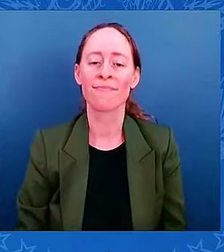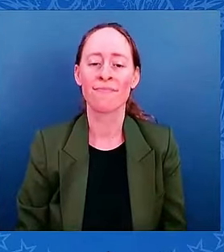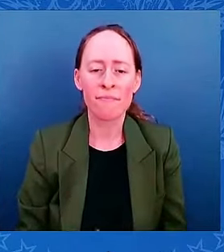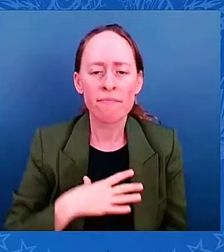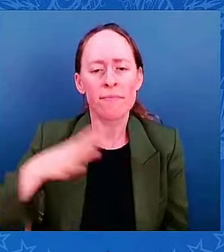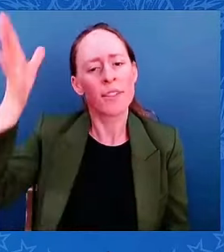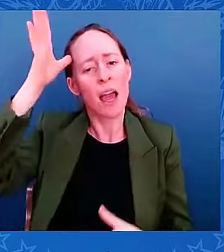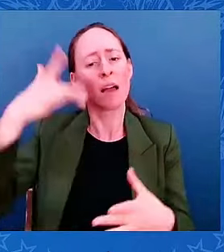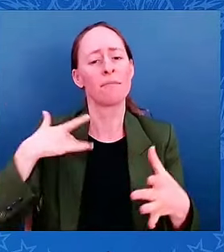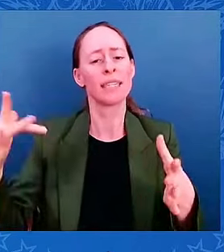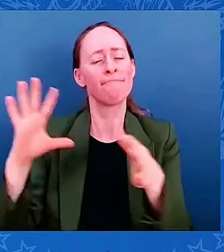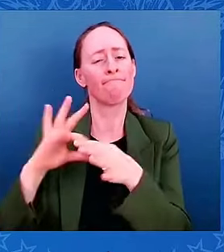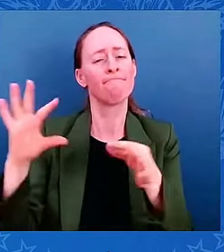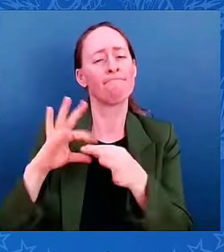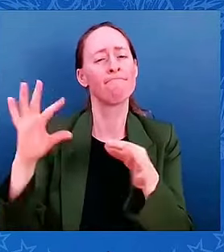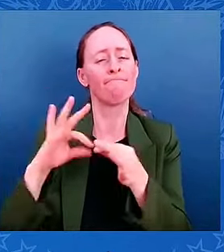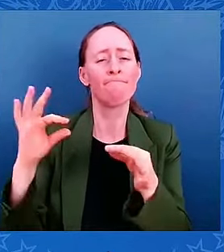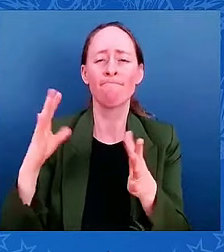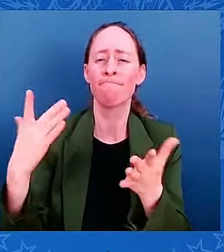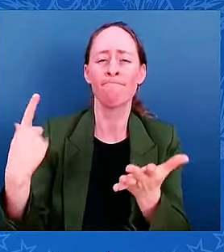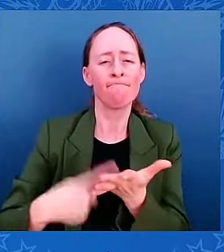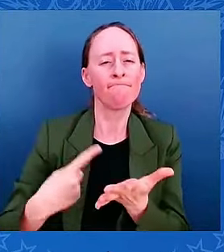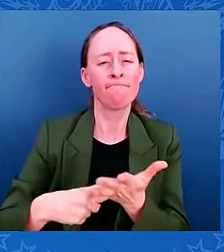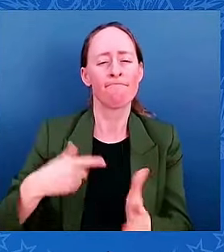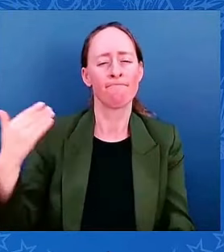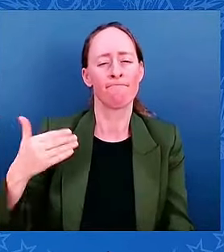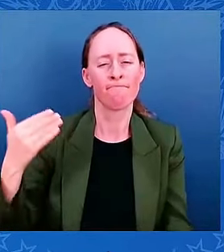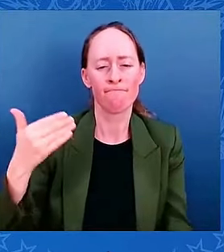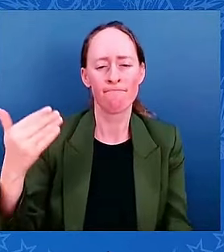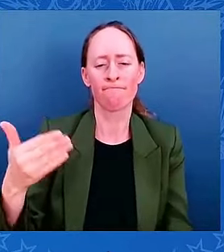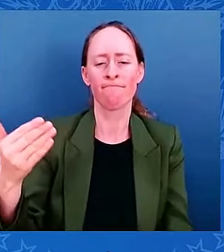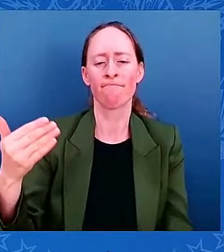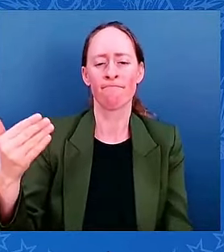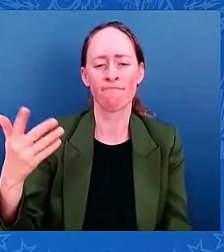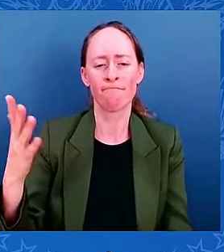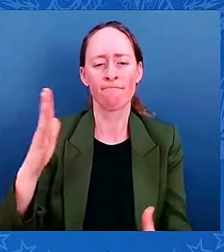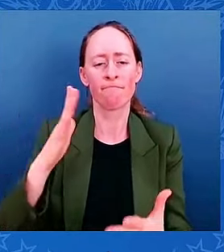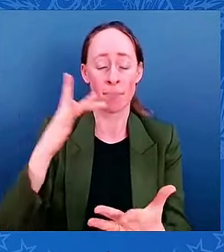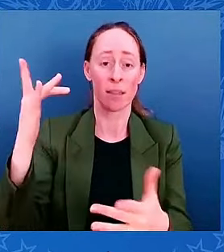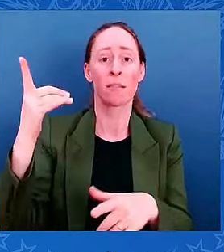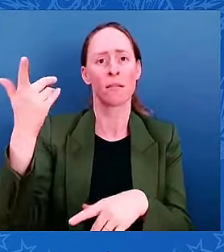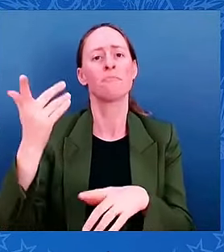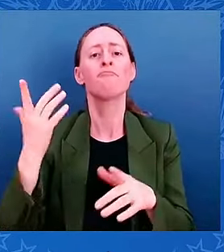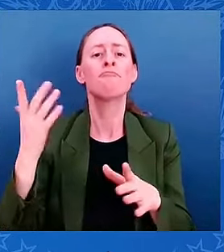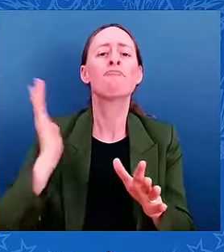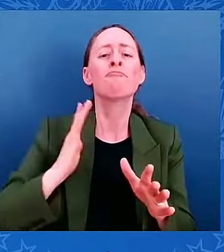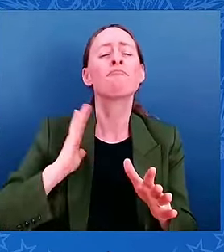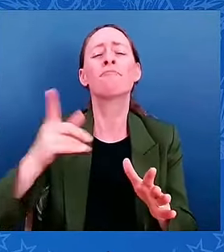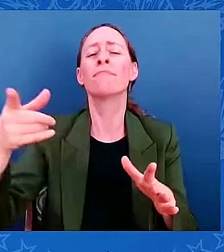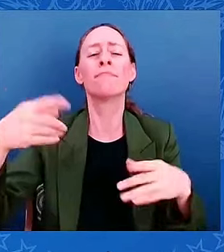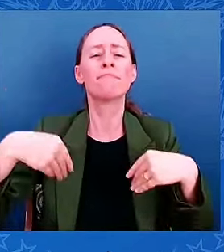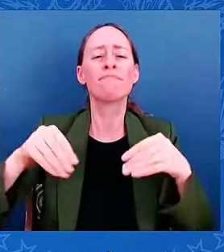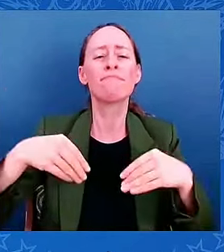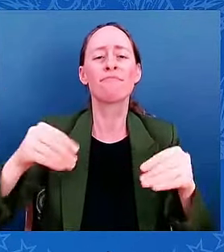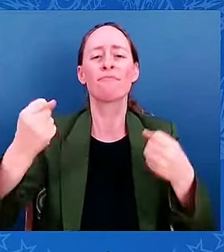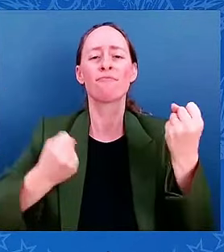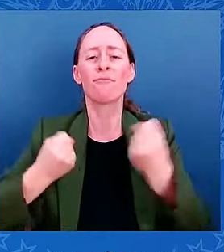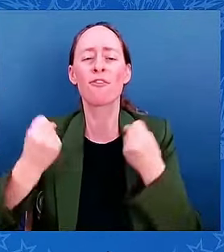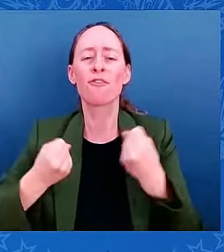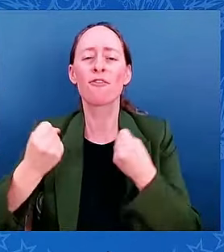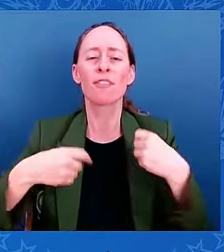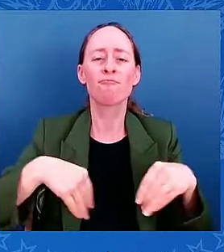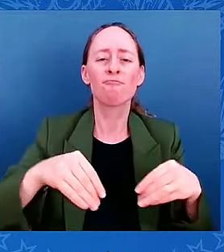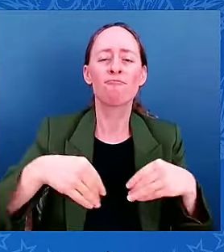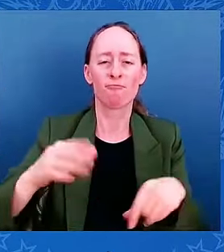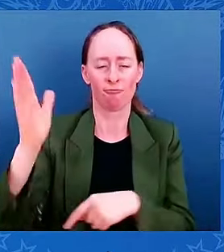My dad ran an automobile agency in his last 20 years, and he'd come home for dinner before he went back and shut things down. Didn't own it. He was a manager.